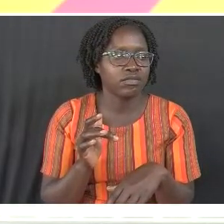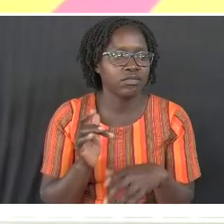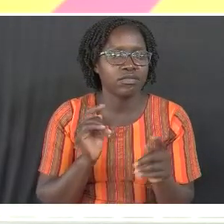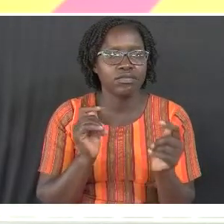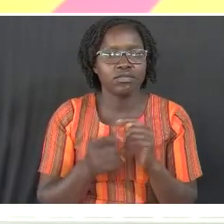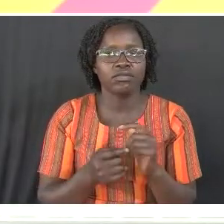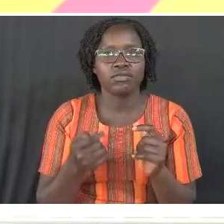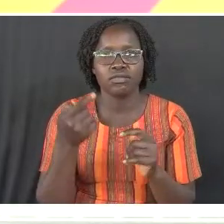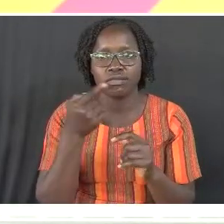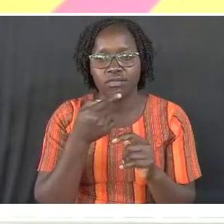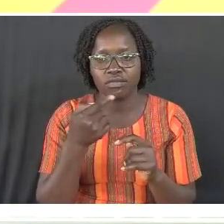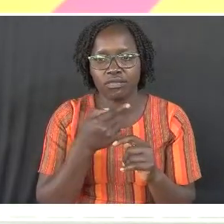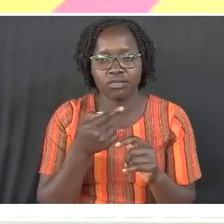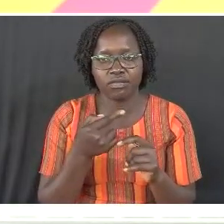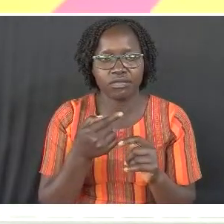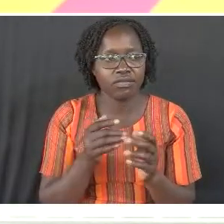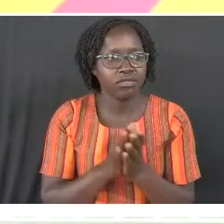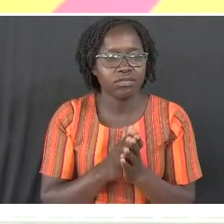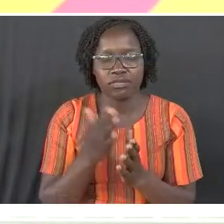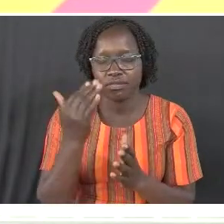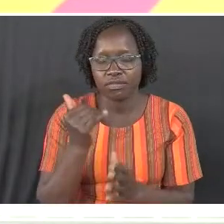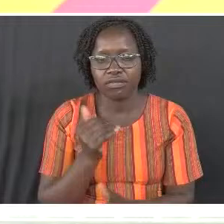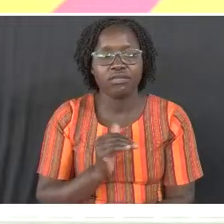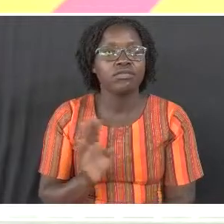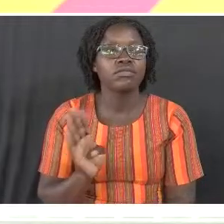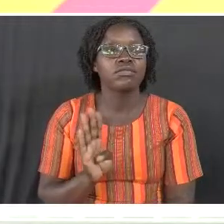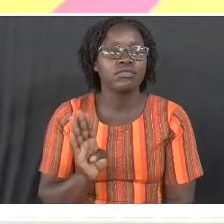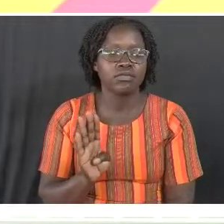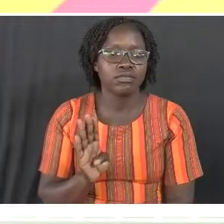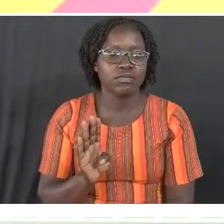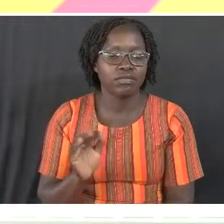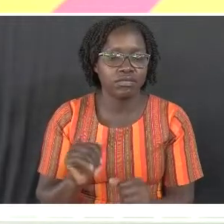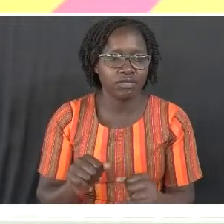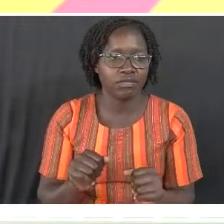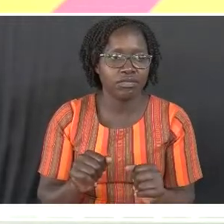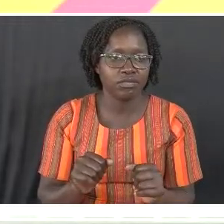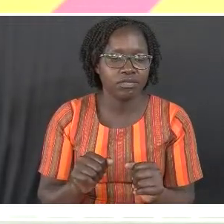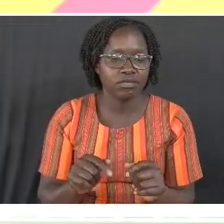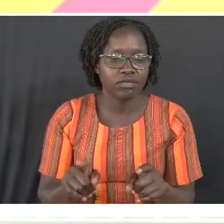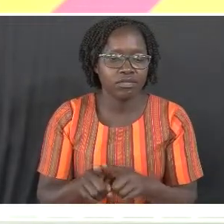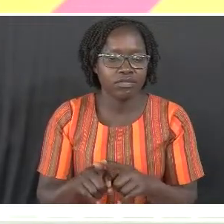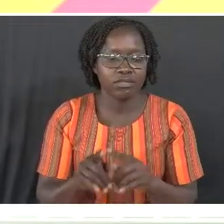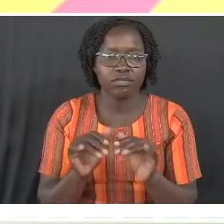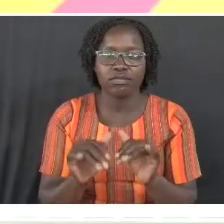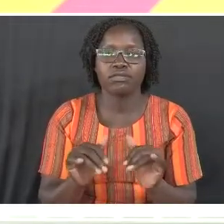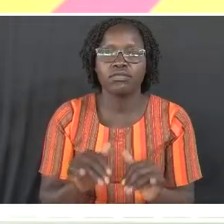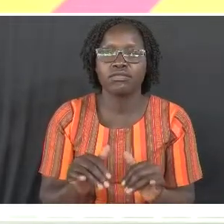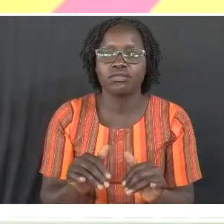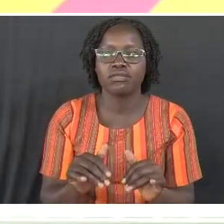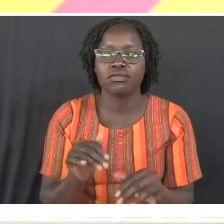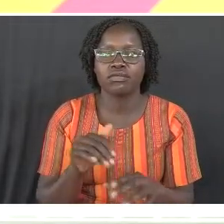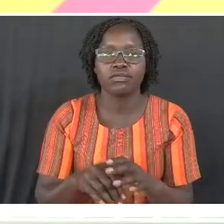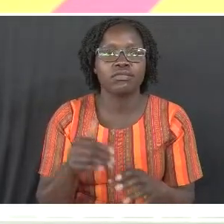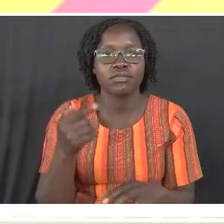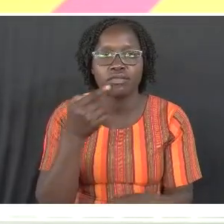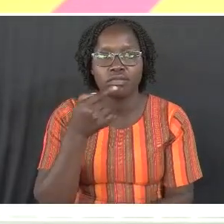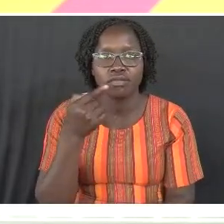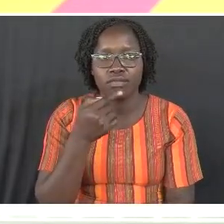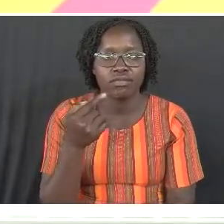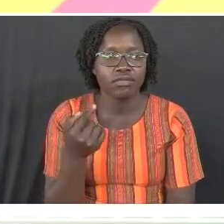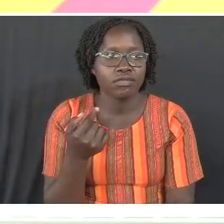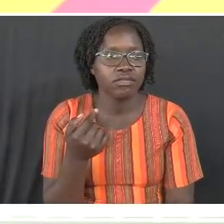change your toothbrush, because sometimes the bacteria might still remain inside the toothbrush. So we